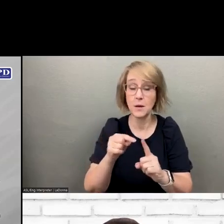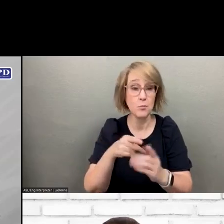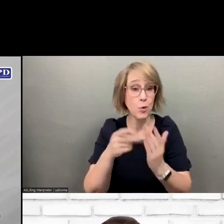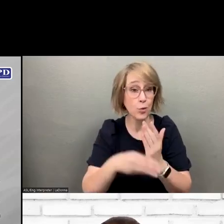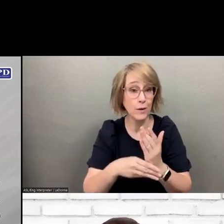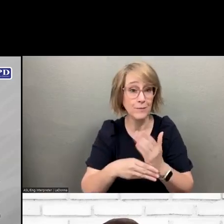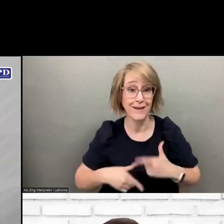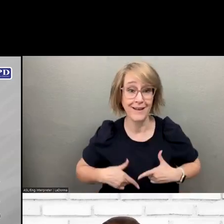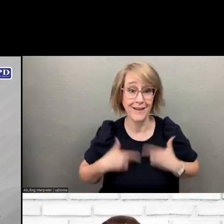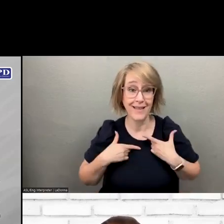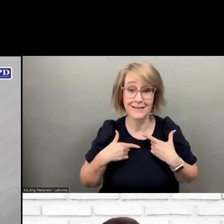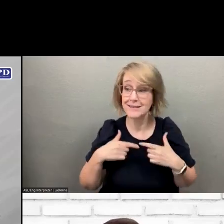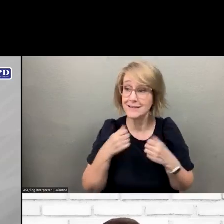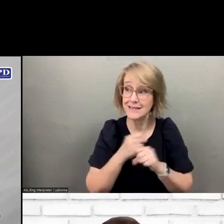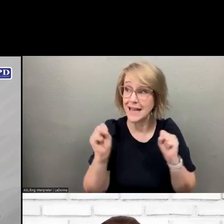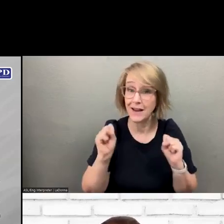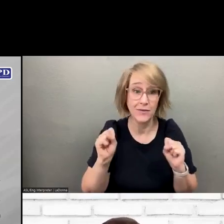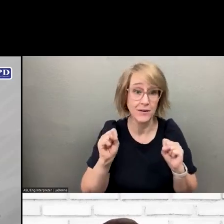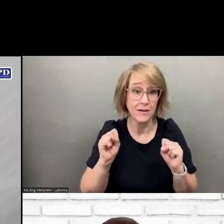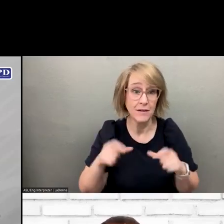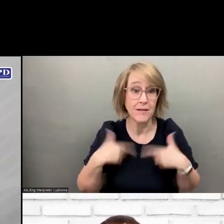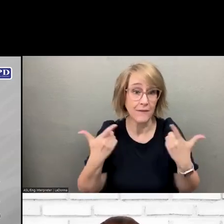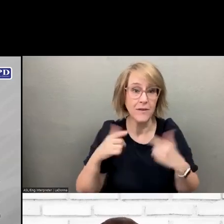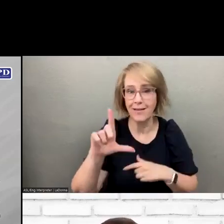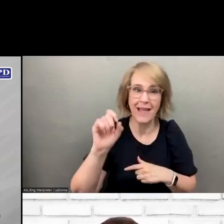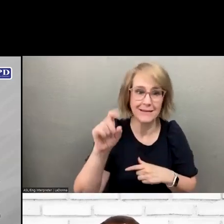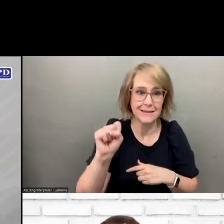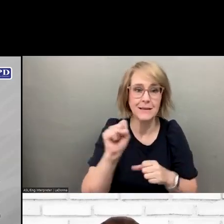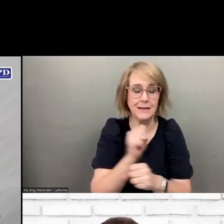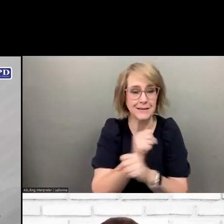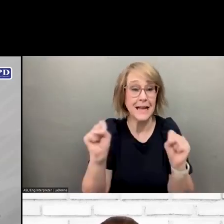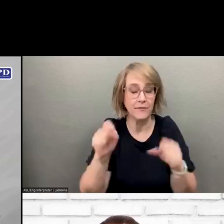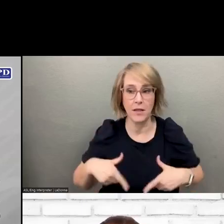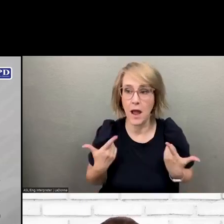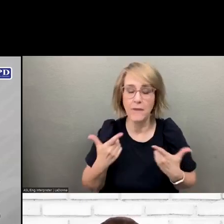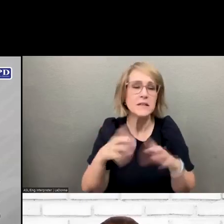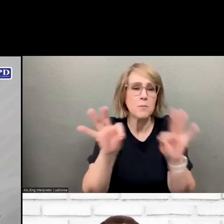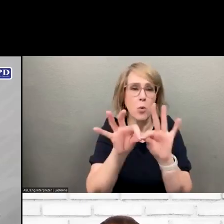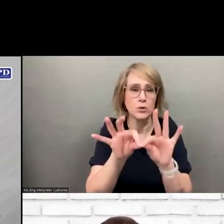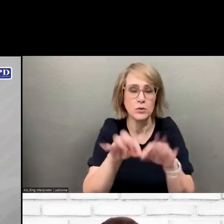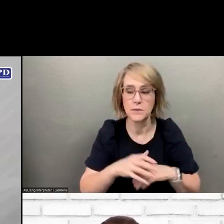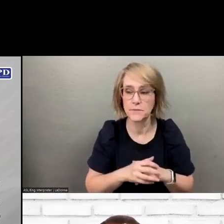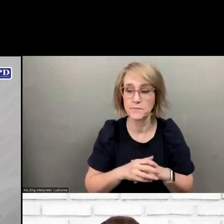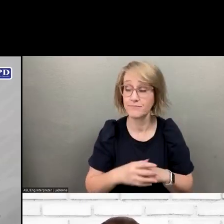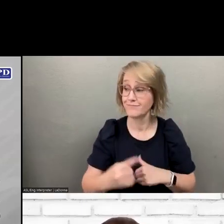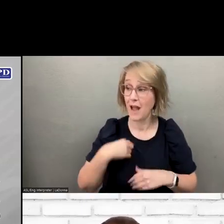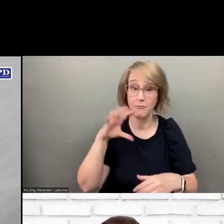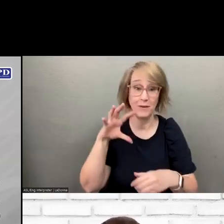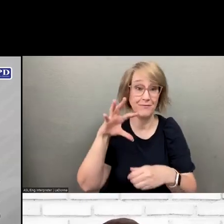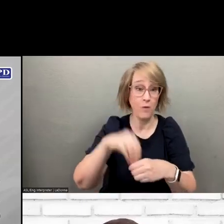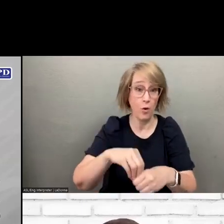impactful. It sparks a lot of conversation. It sparks great dialogue. And as someone who has been a part of this